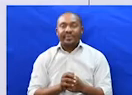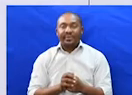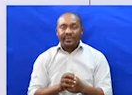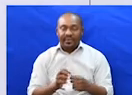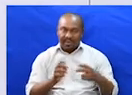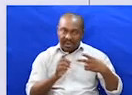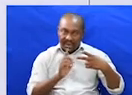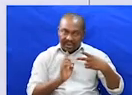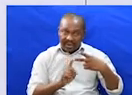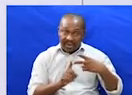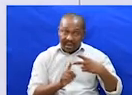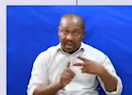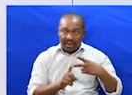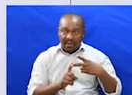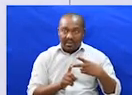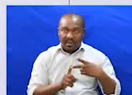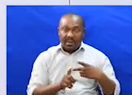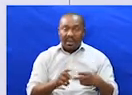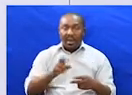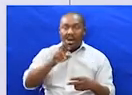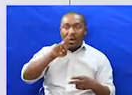And the second is